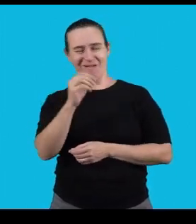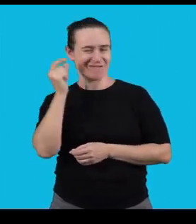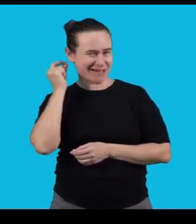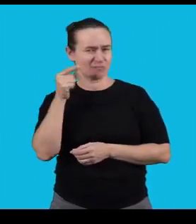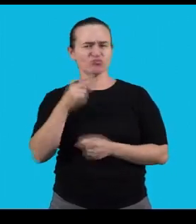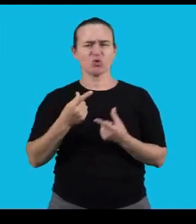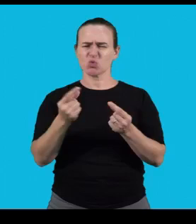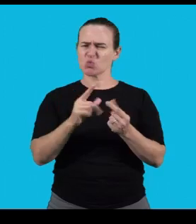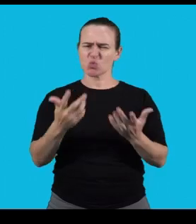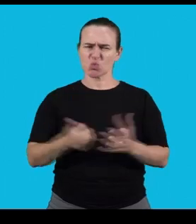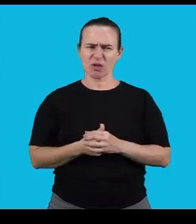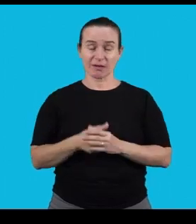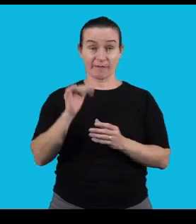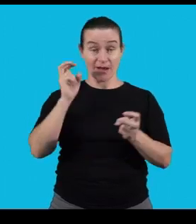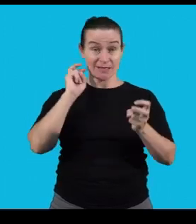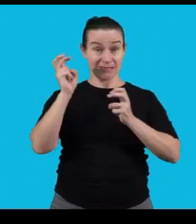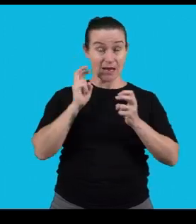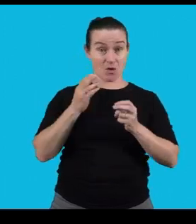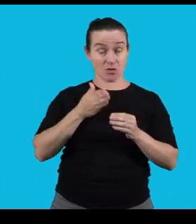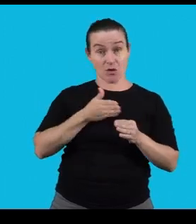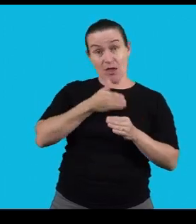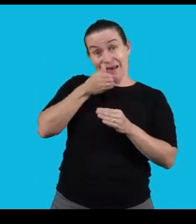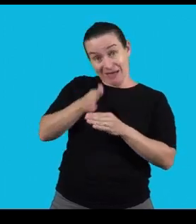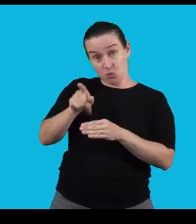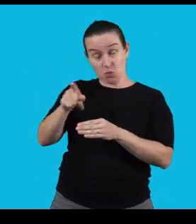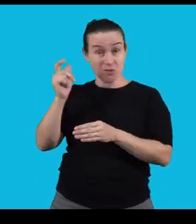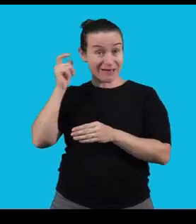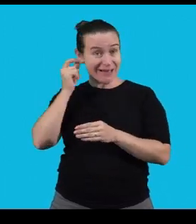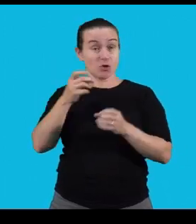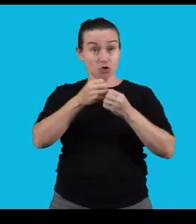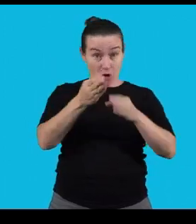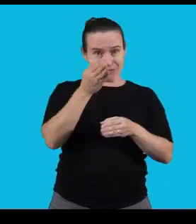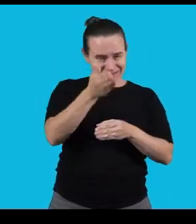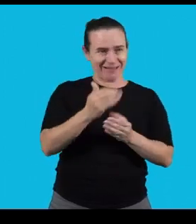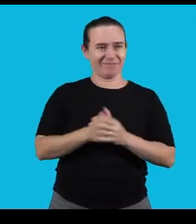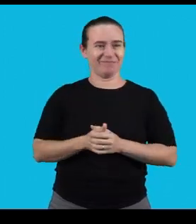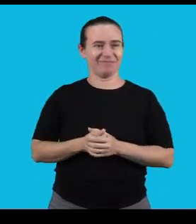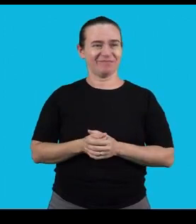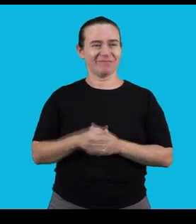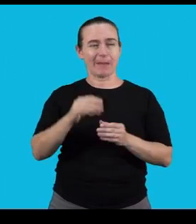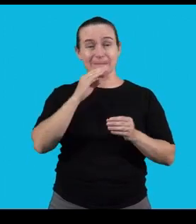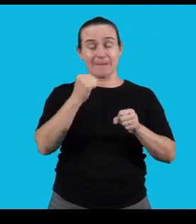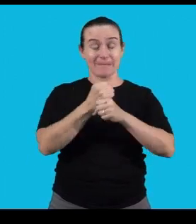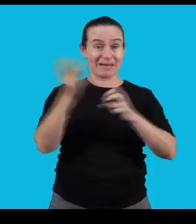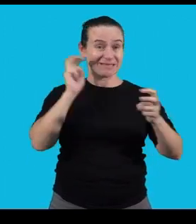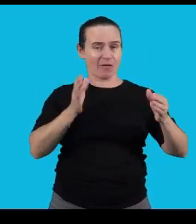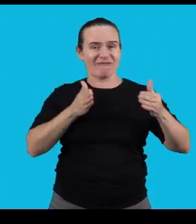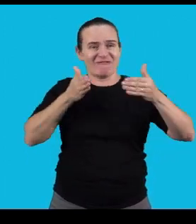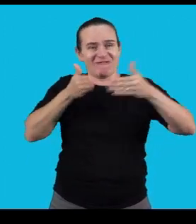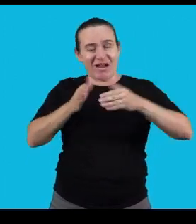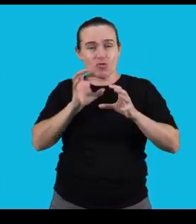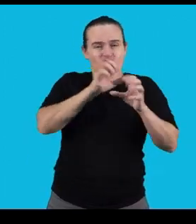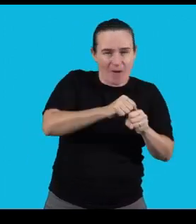the pinna of the ear. What does it do? When sound enters the ear, it lands here. And then the function is,